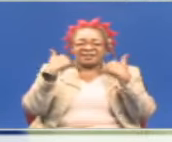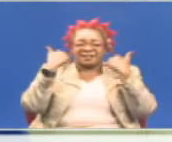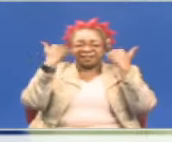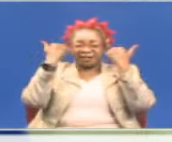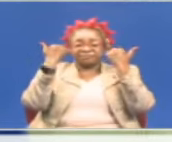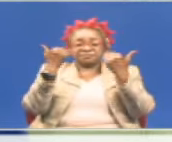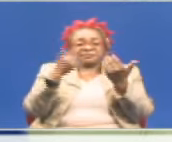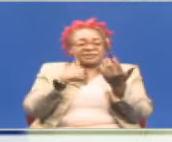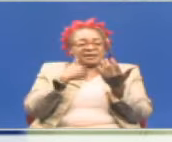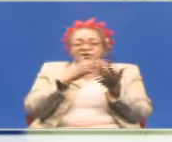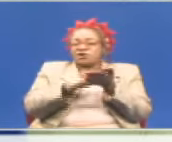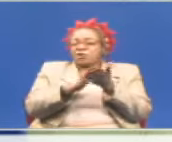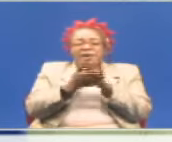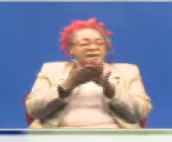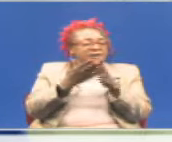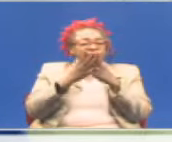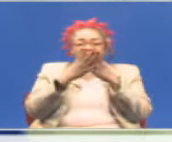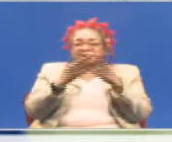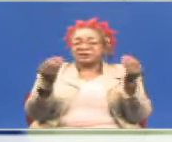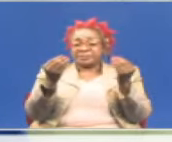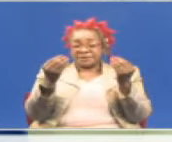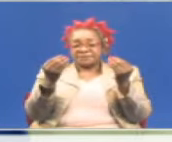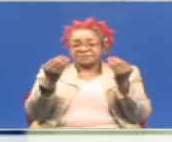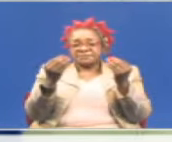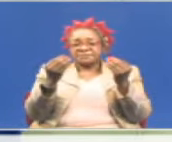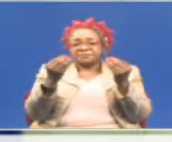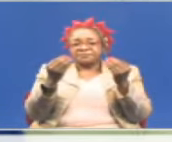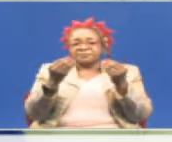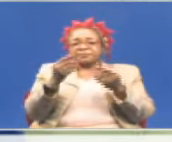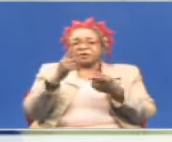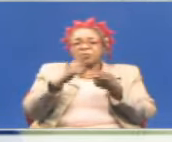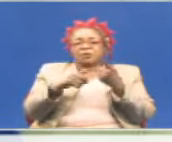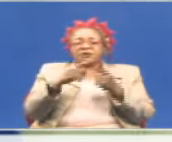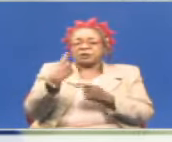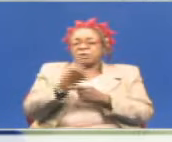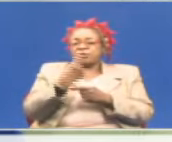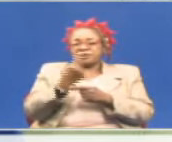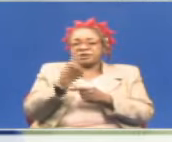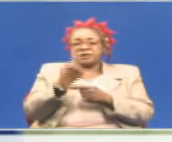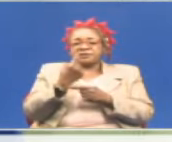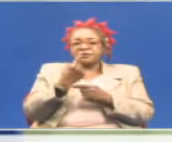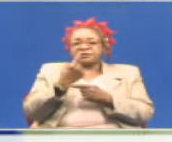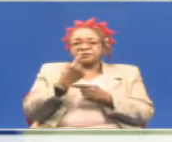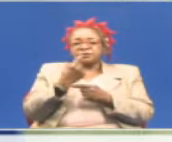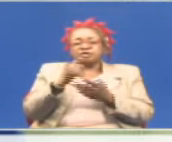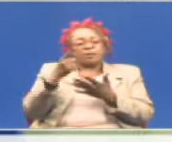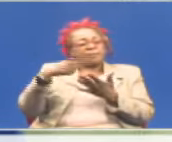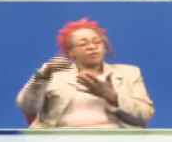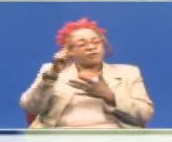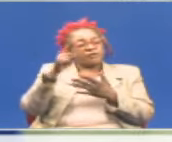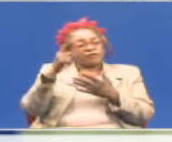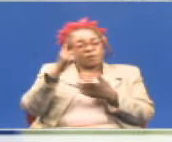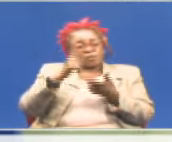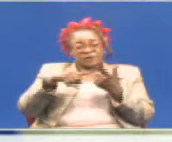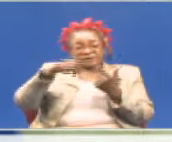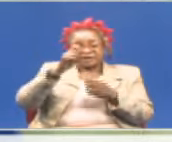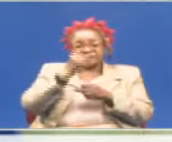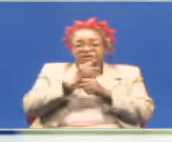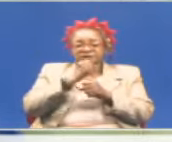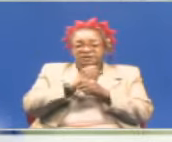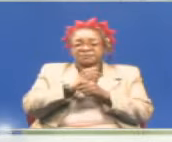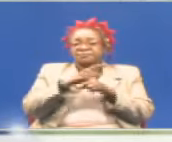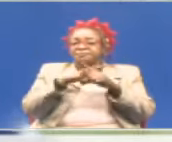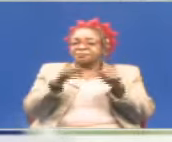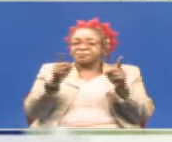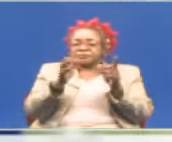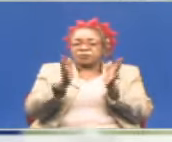had nowhere to run to, and what was left was to approve as per what she did, but of course